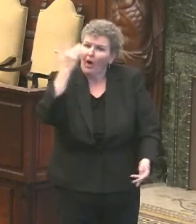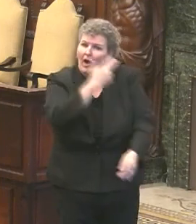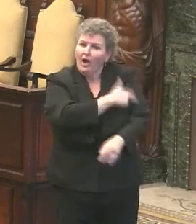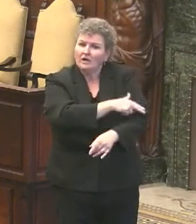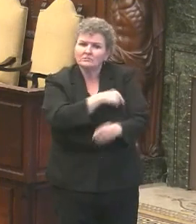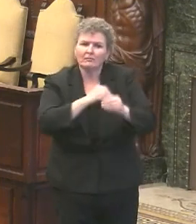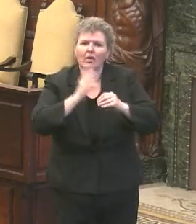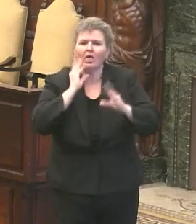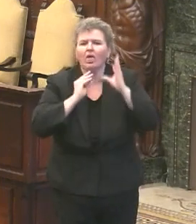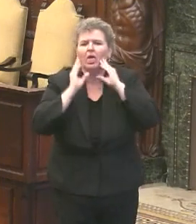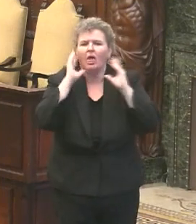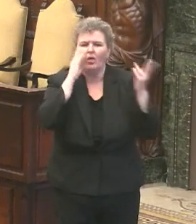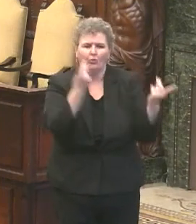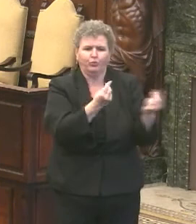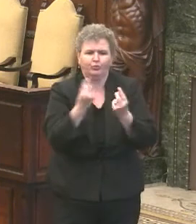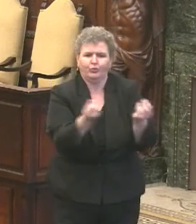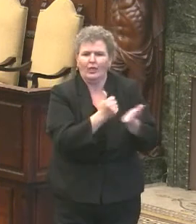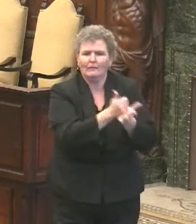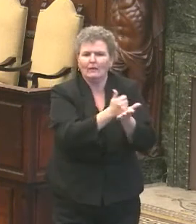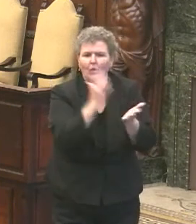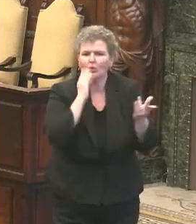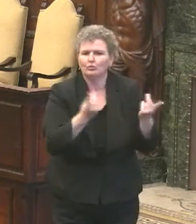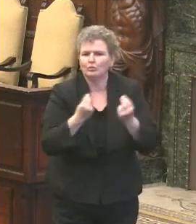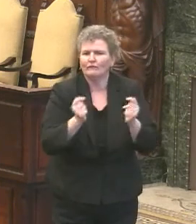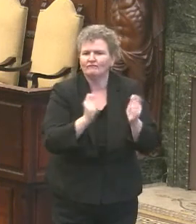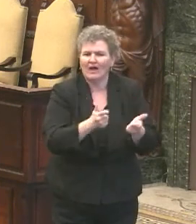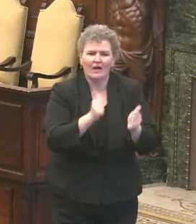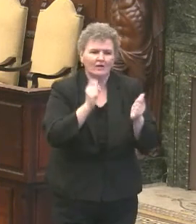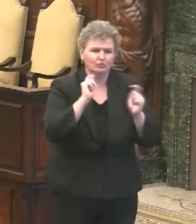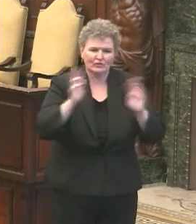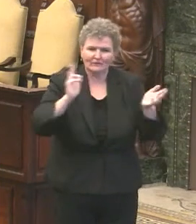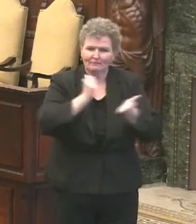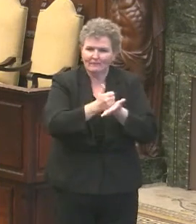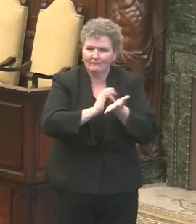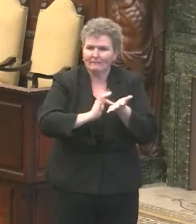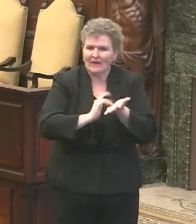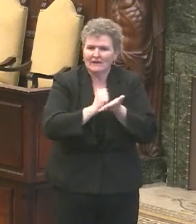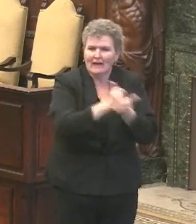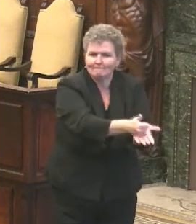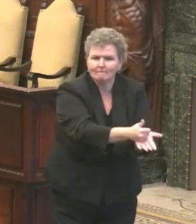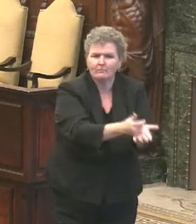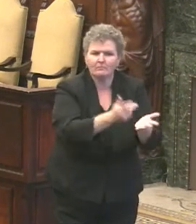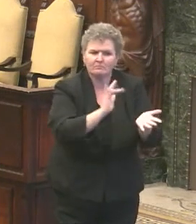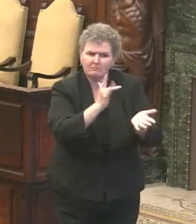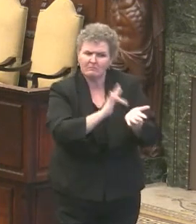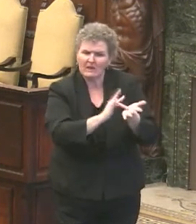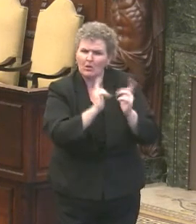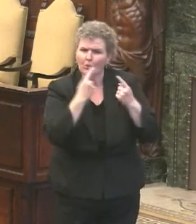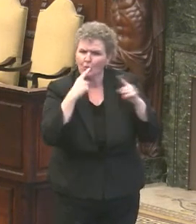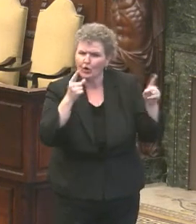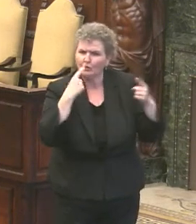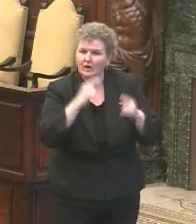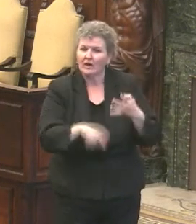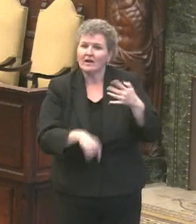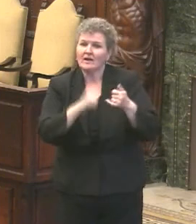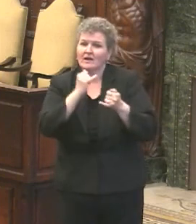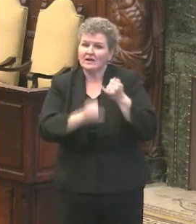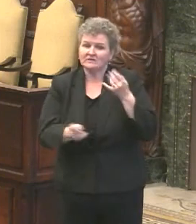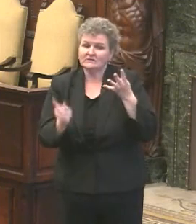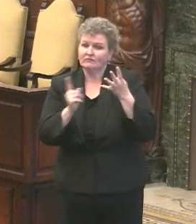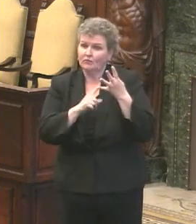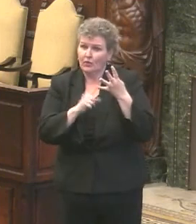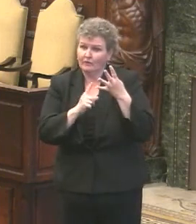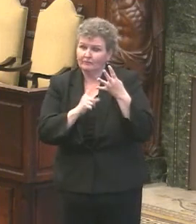this infection and as their medications and tools have gotten better. And fourth, there's been a suggestion, not proven, that